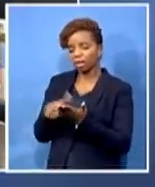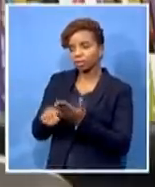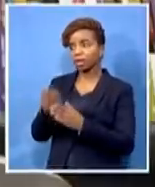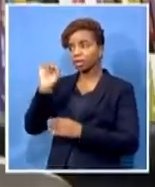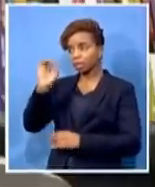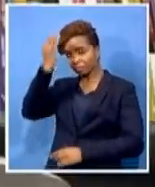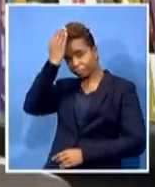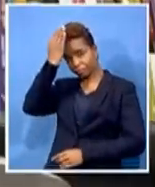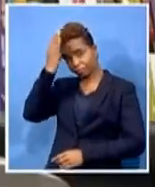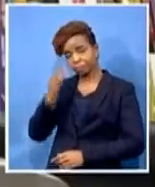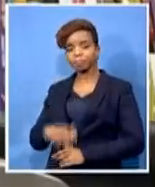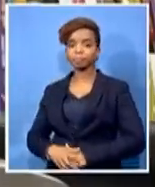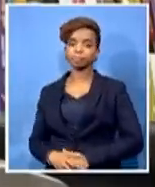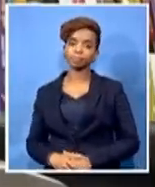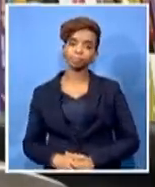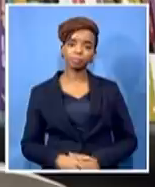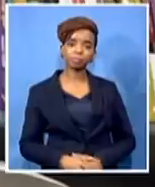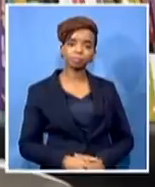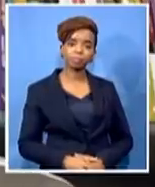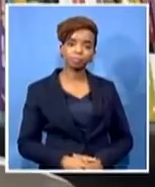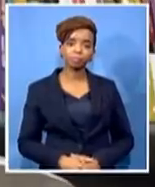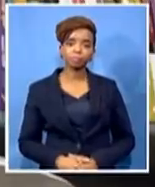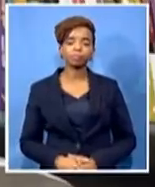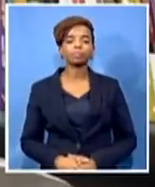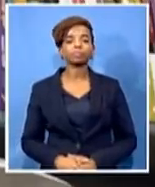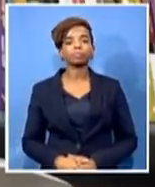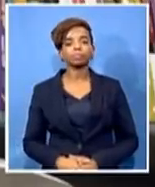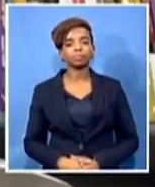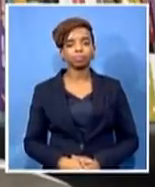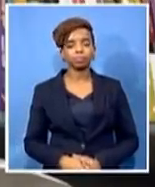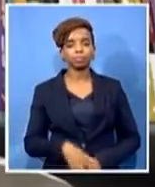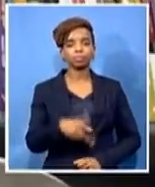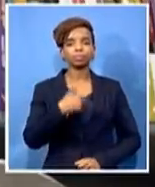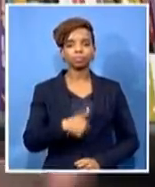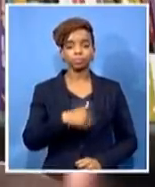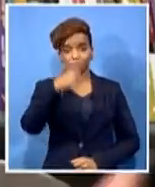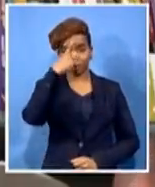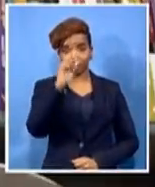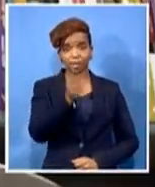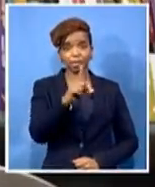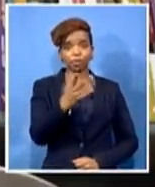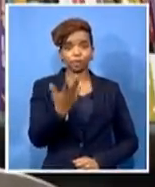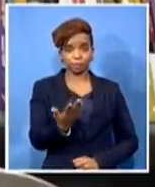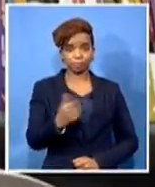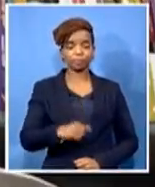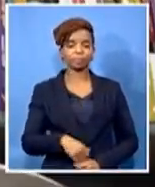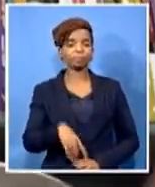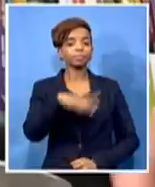I think President Zuma is trying his